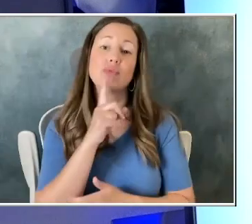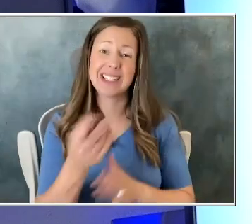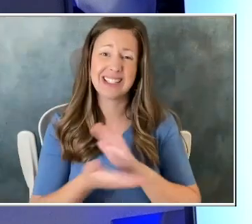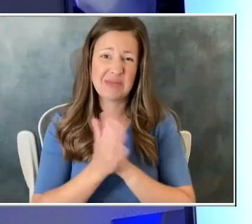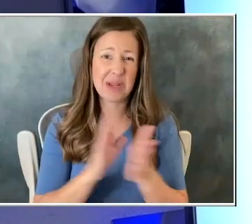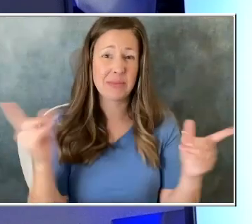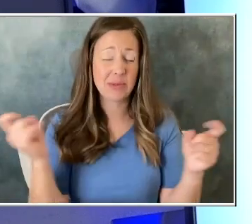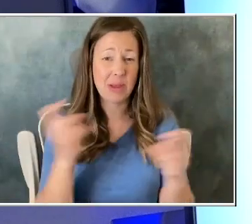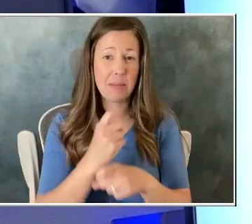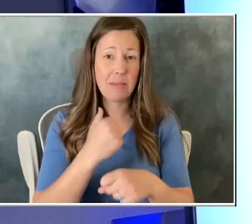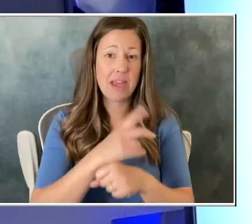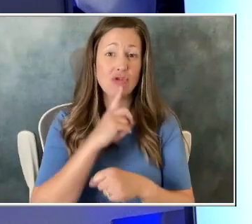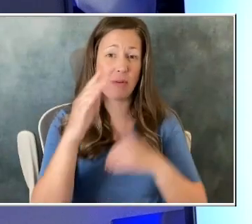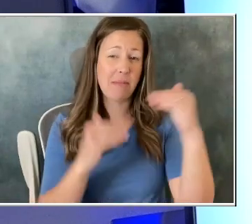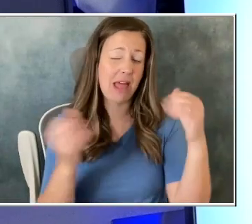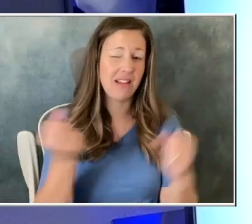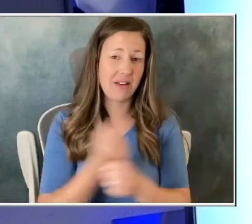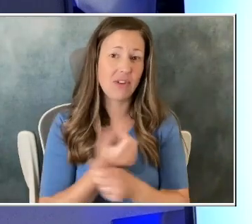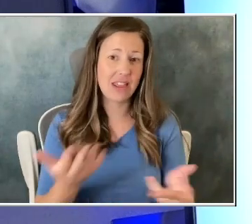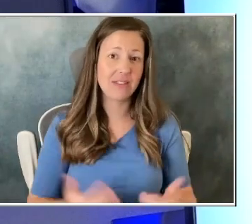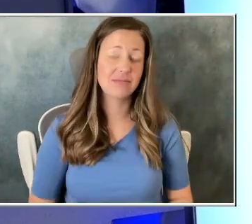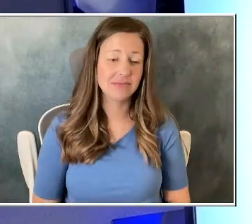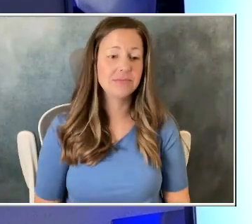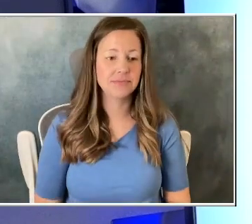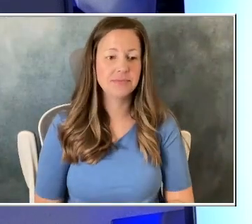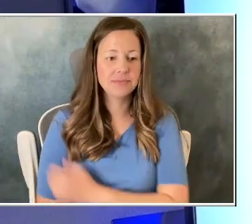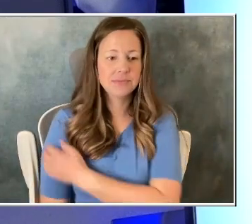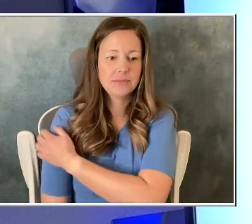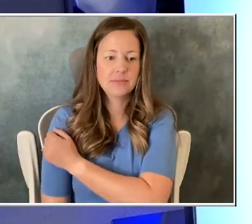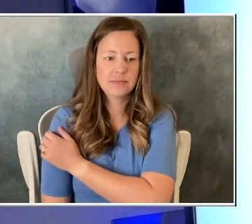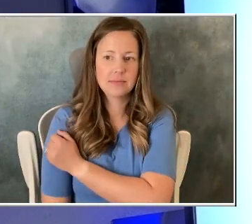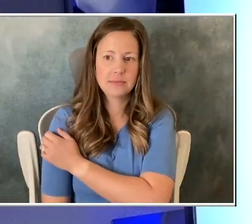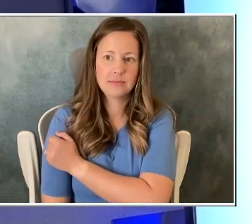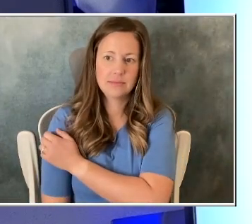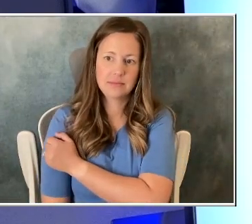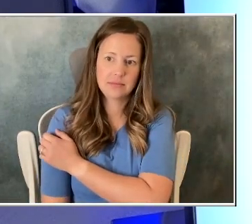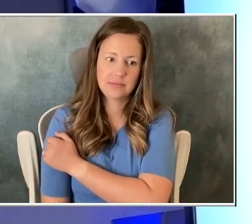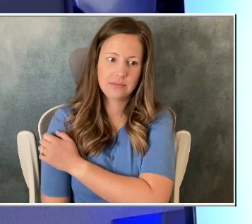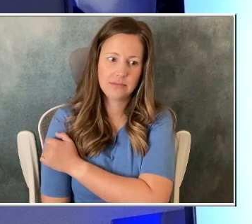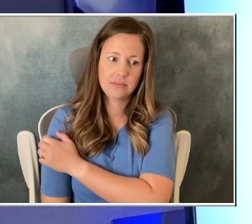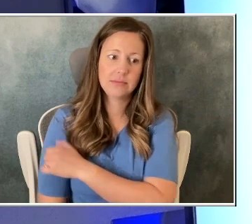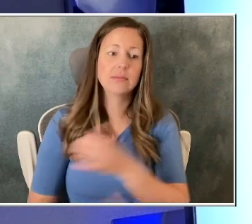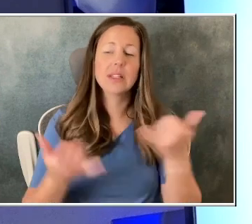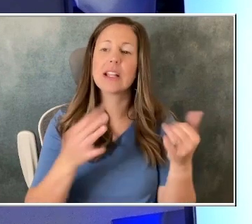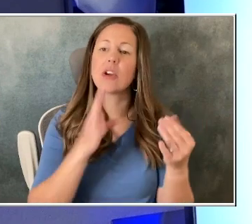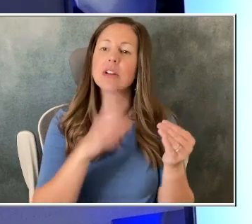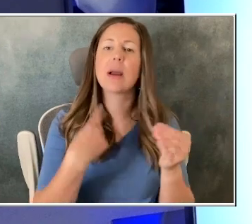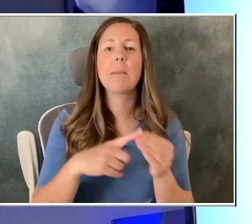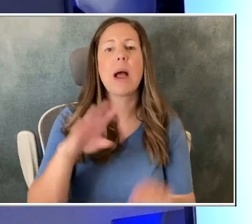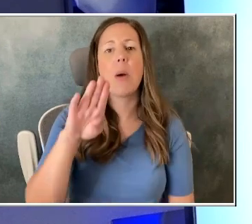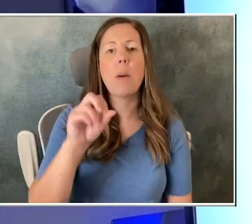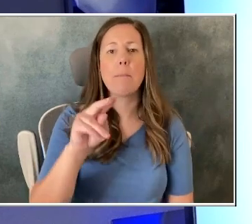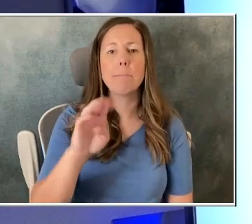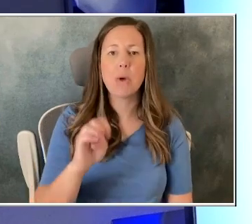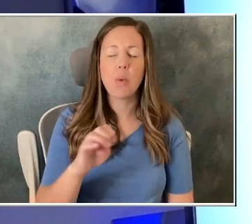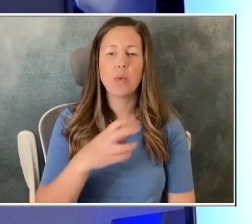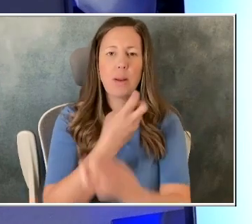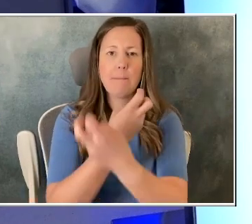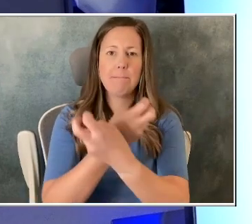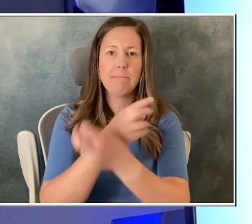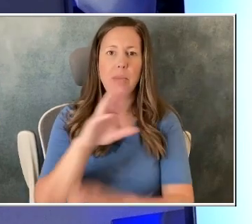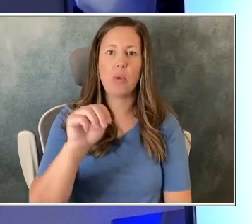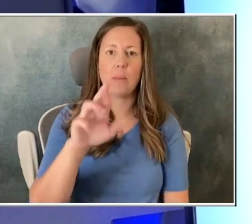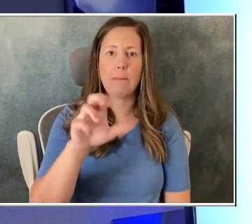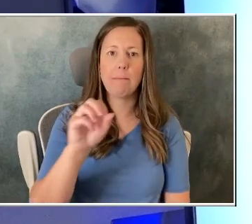all the goods. Absolutely. So let's switch gears for just a moment and talk about bone marrow transplants, because in these places, this is a